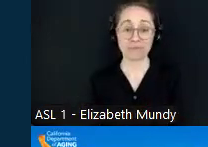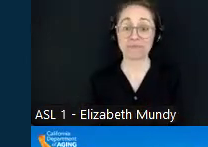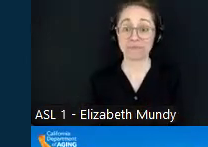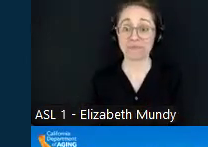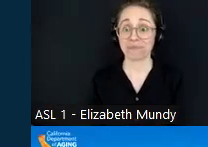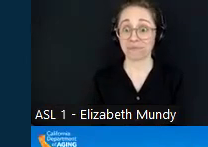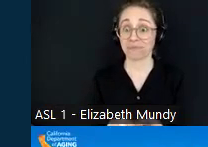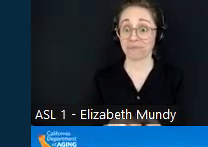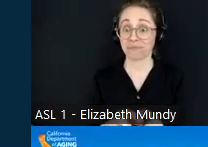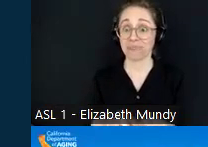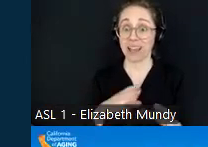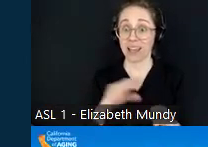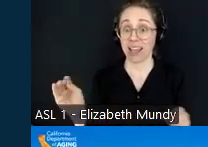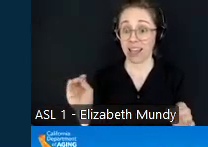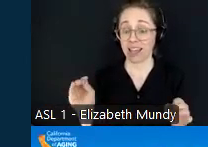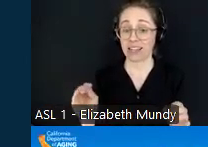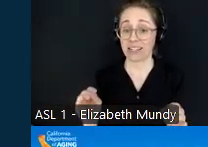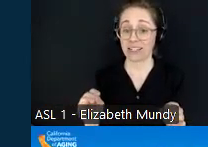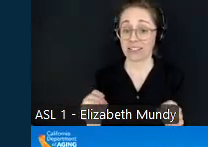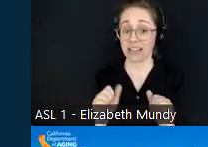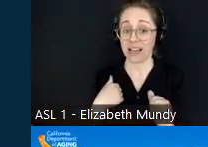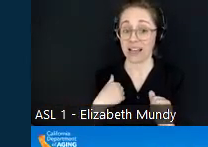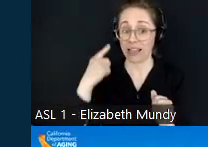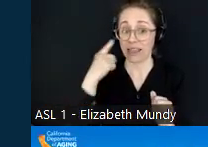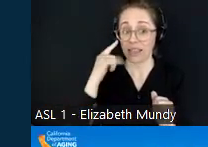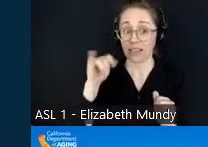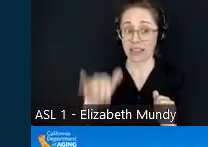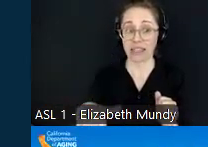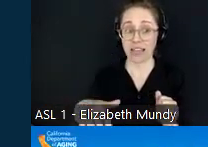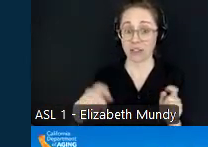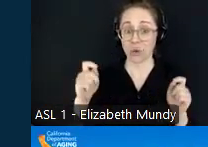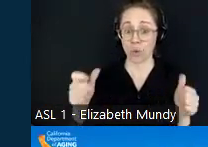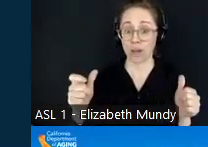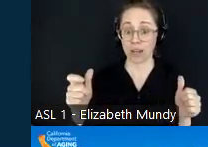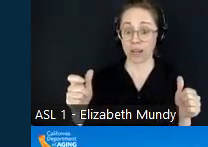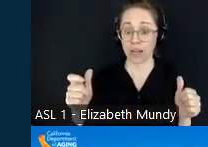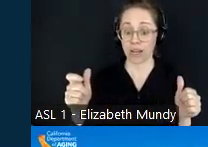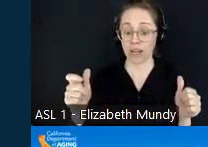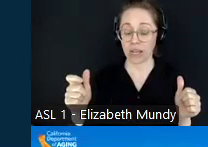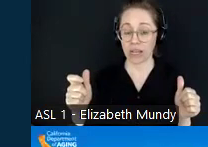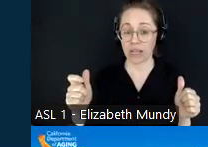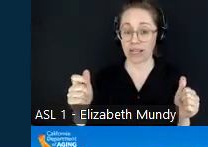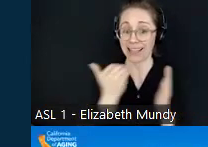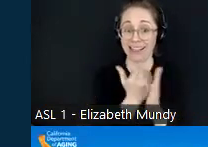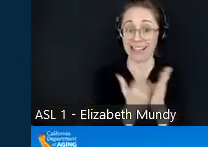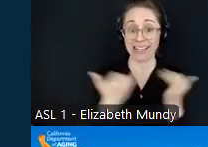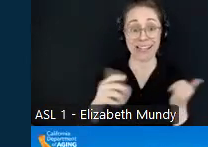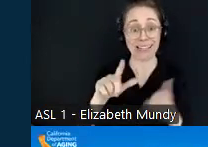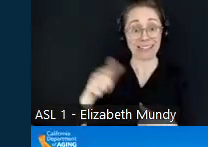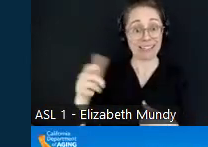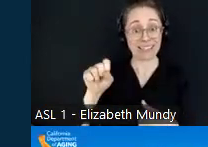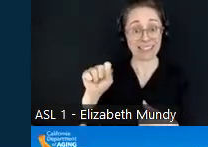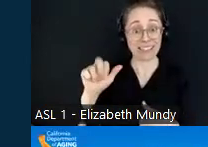with that, I think that's a quick listing. And then Sarah, we were going to ask you to also talk a